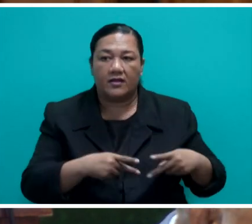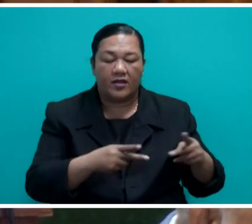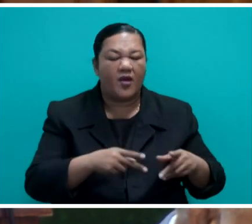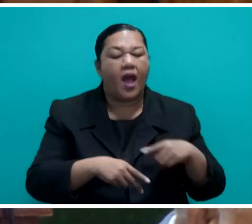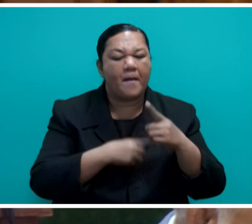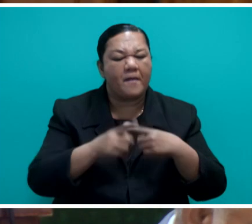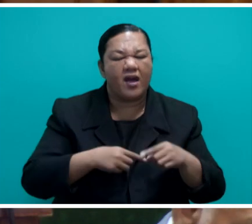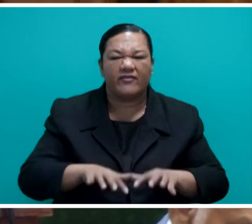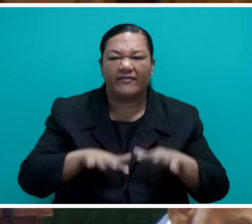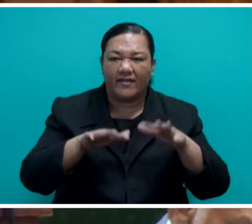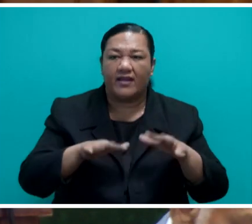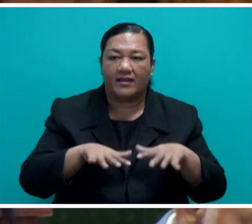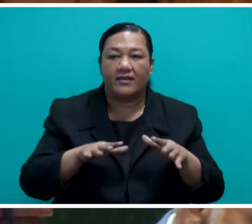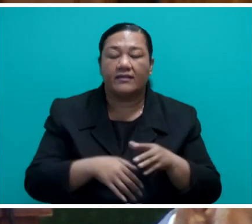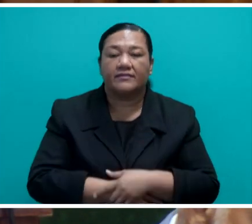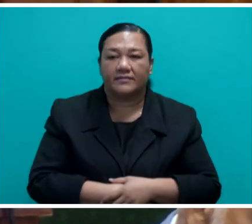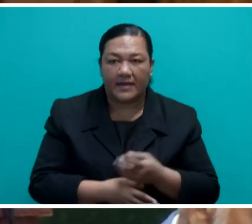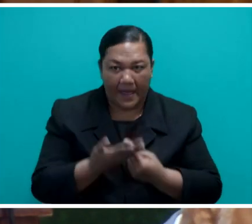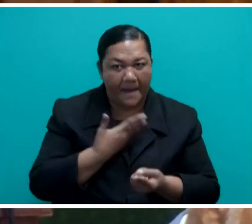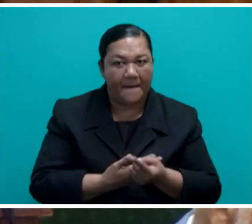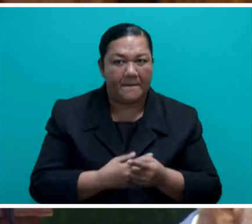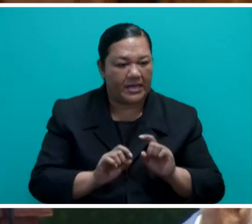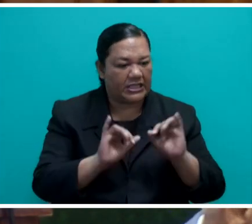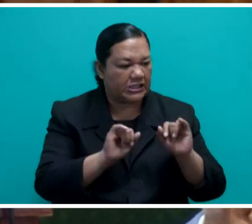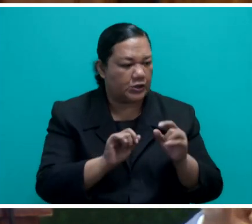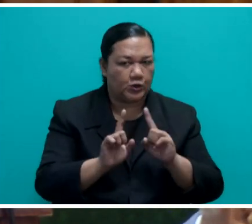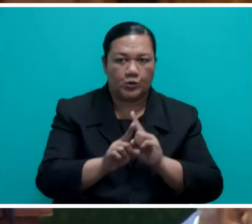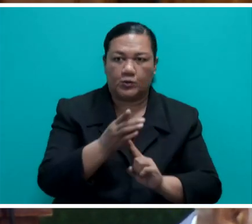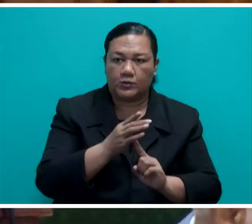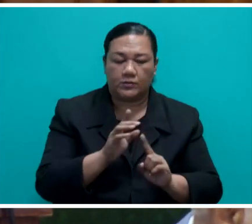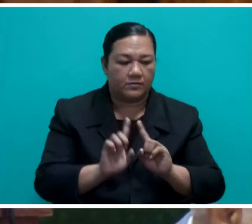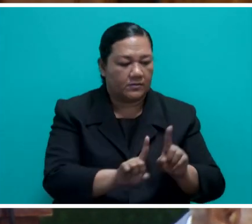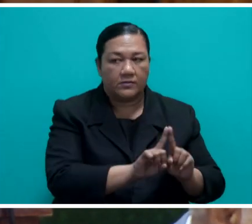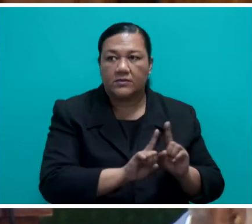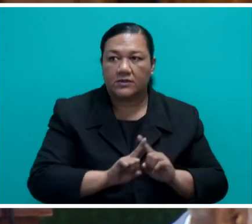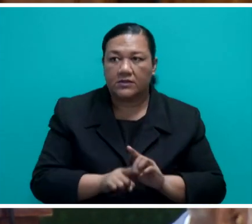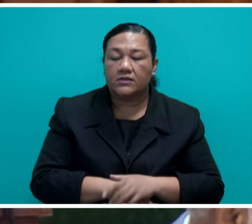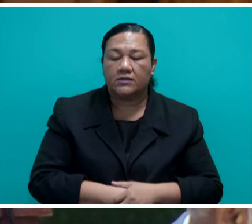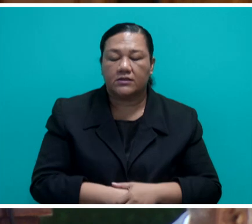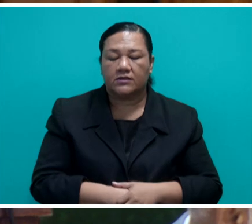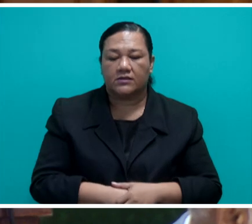now. It has led to the neglect of drainage infrastructure